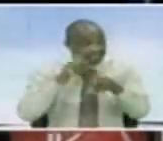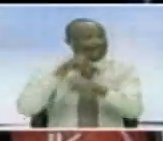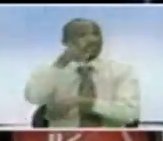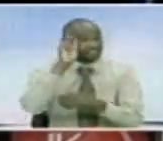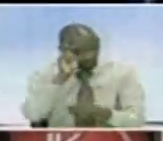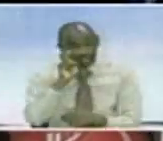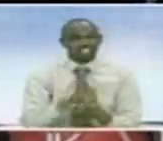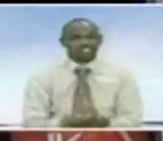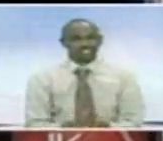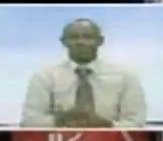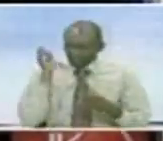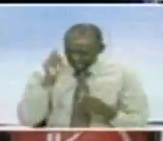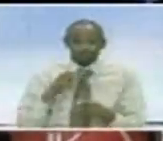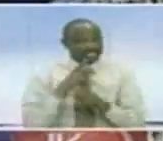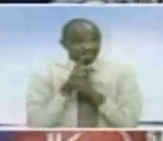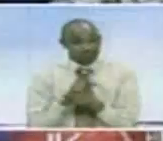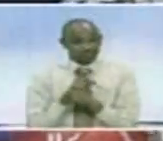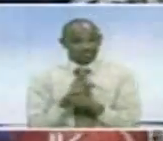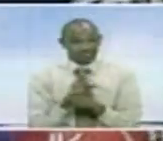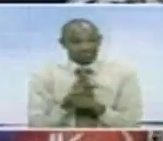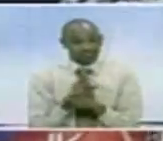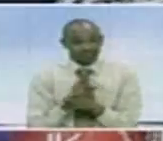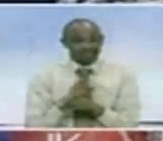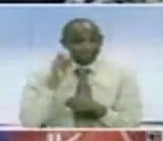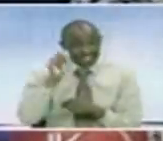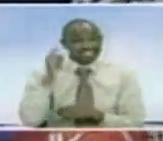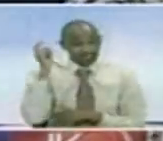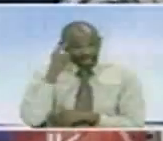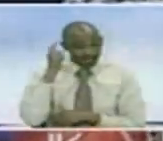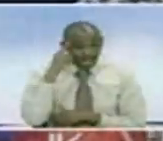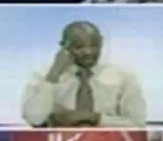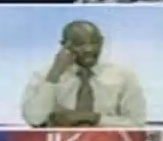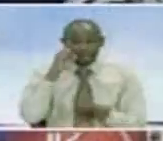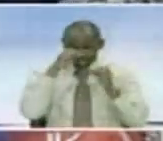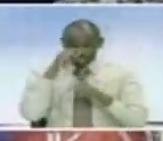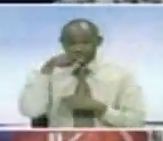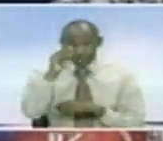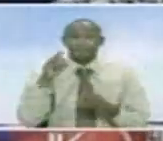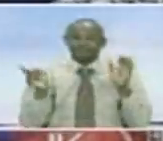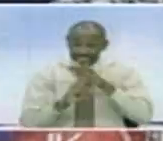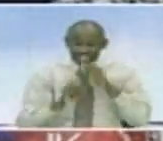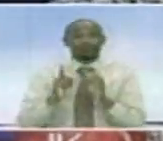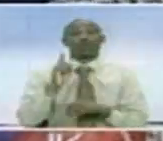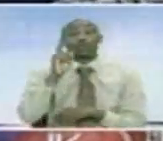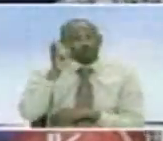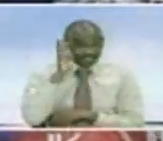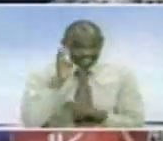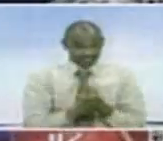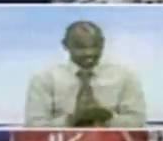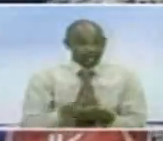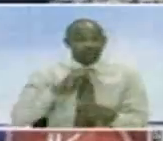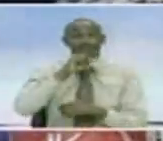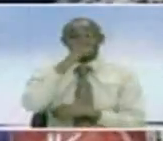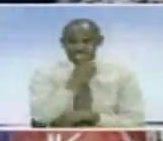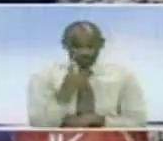my watch. Let's first be very careful. Let's first remember that Martha Karua was Minister for Water from